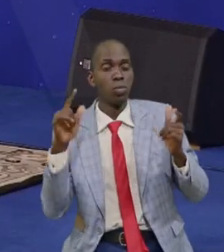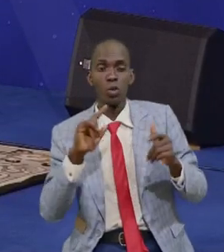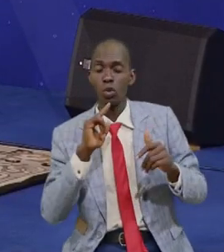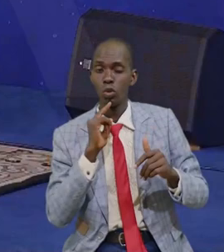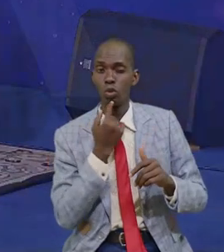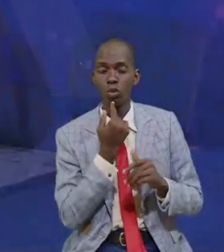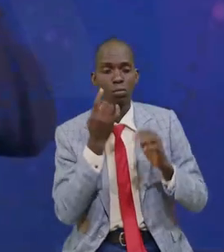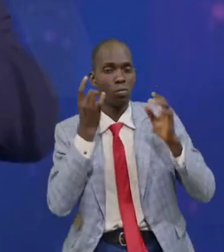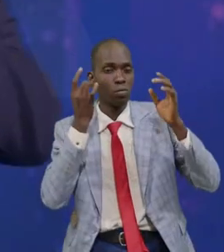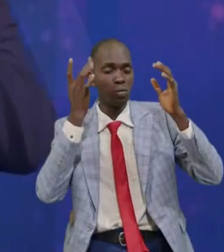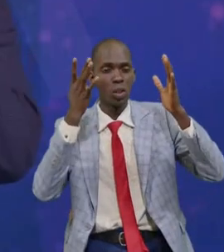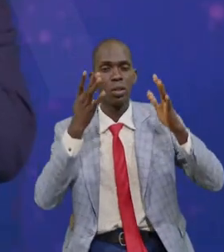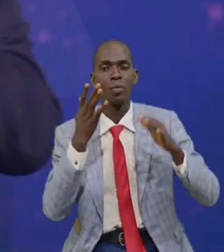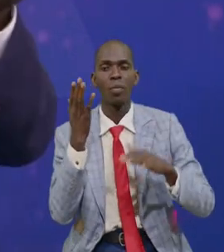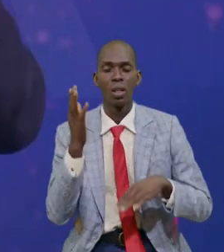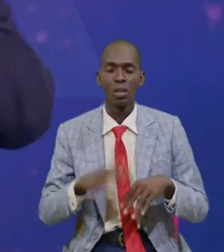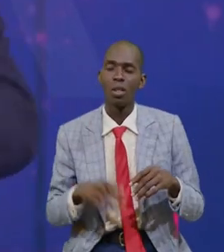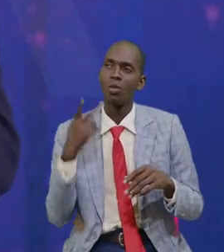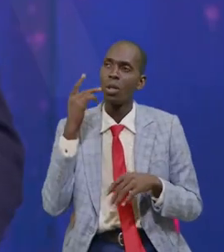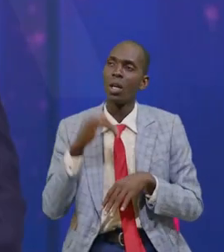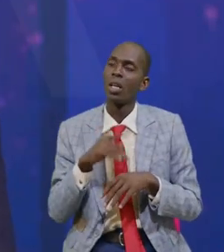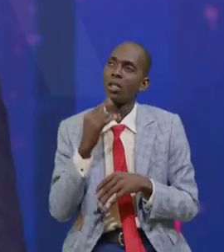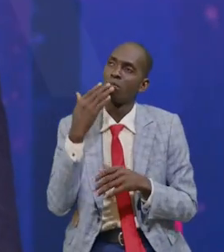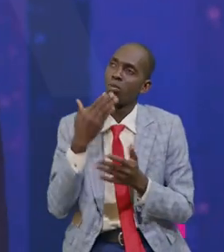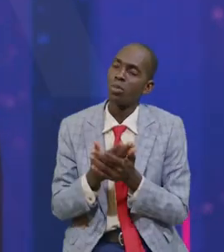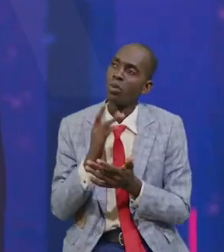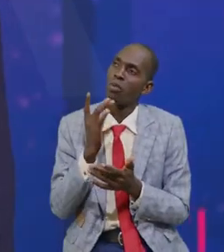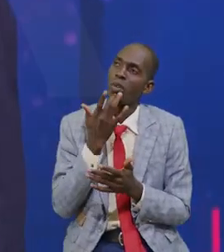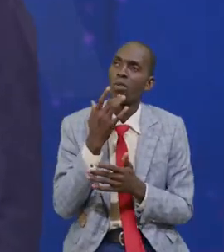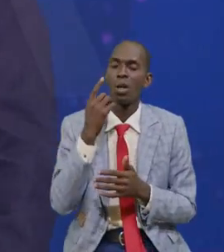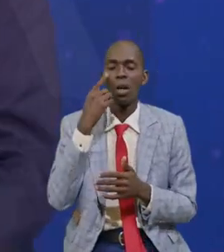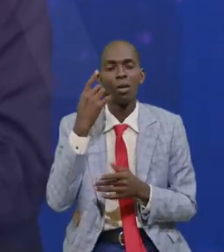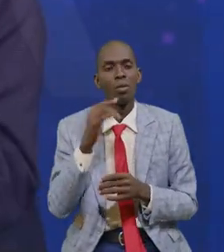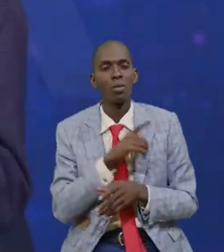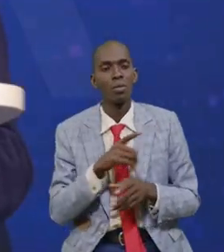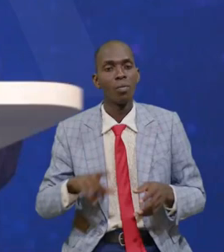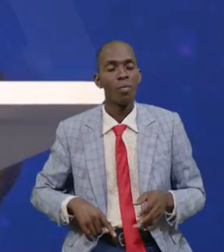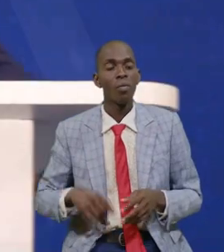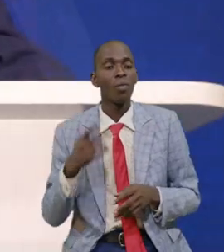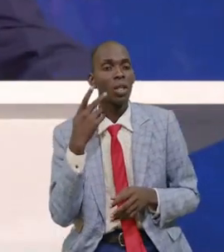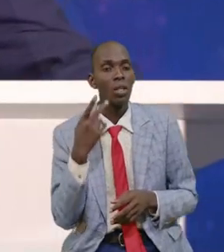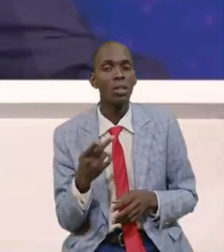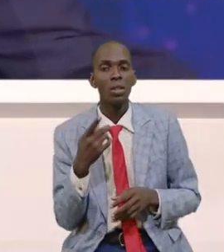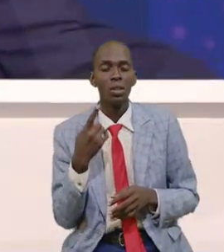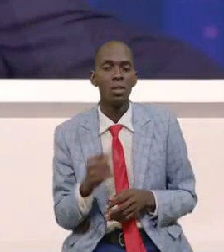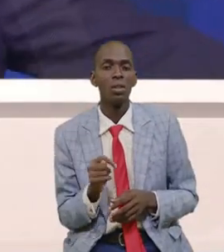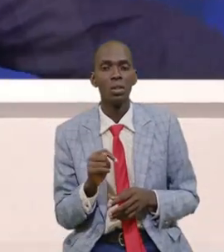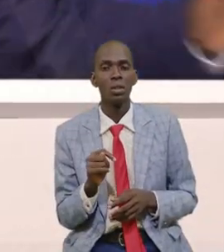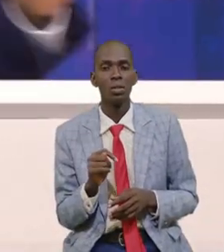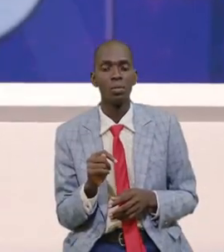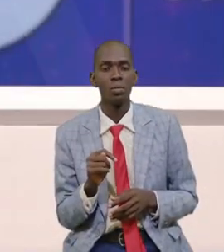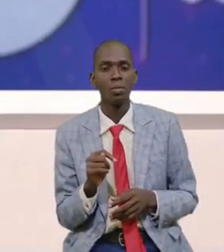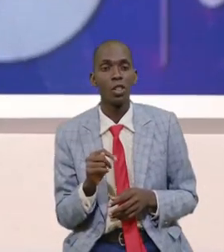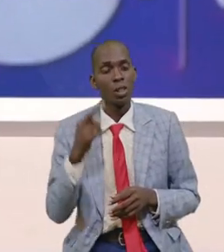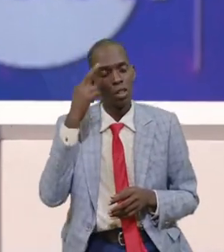favorable eyes of the Lord. But the reason why the worthies of old had success